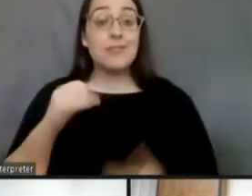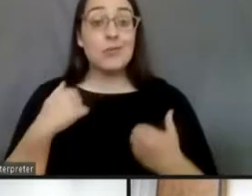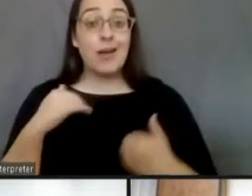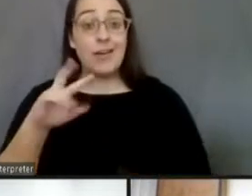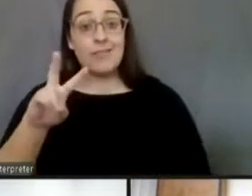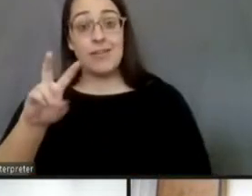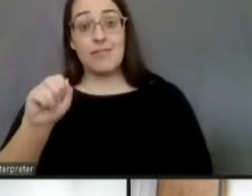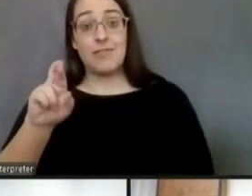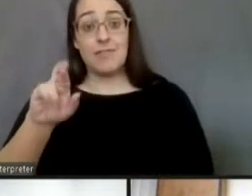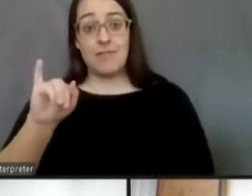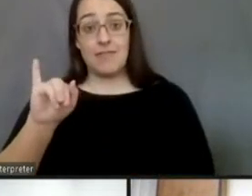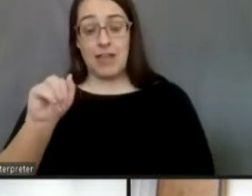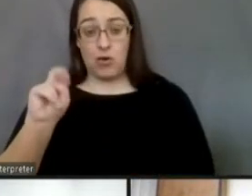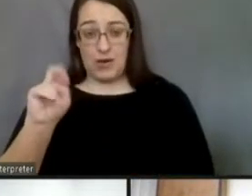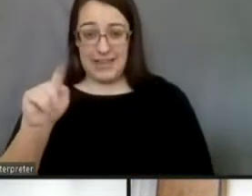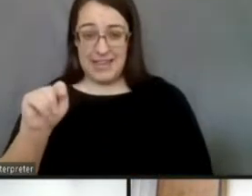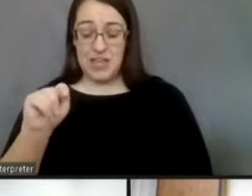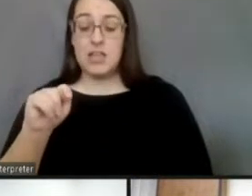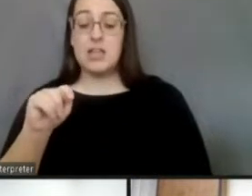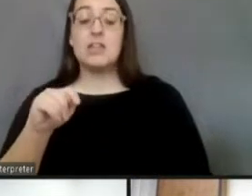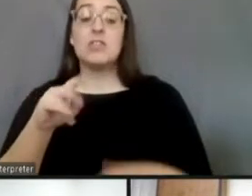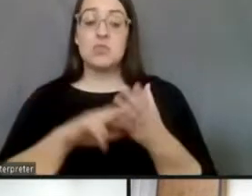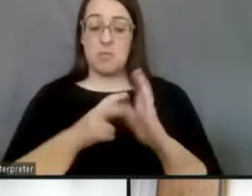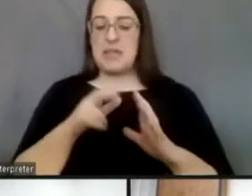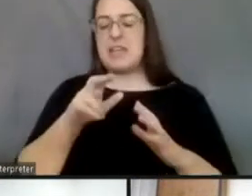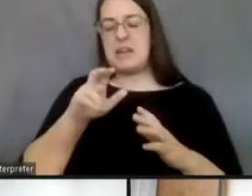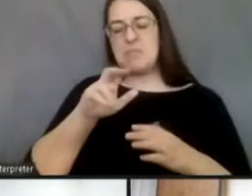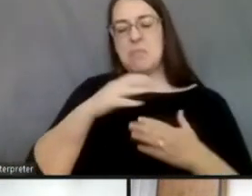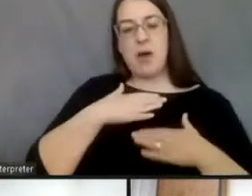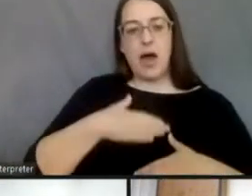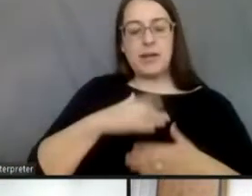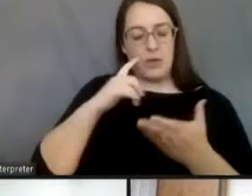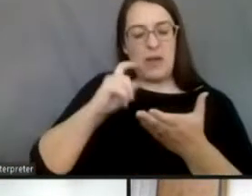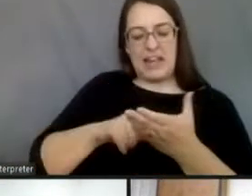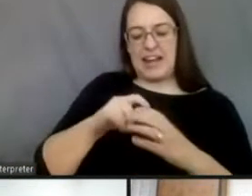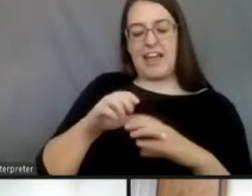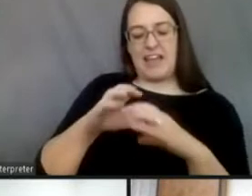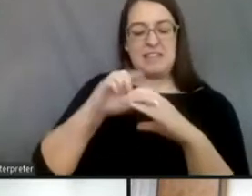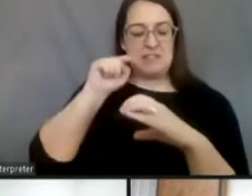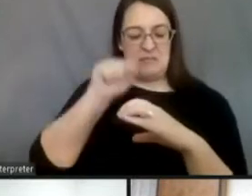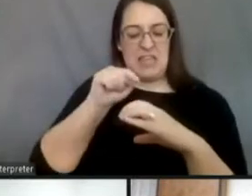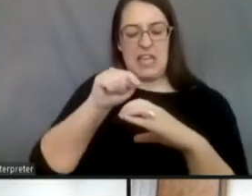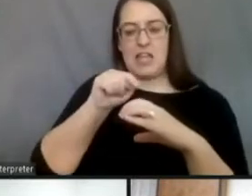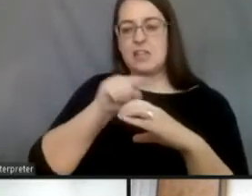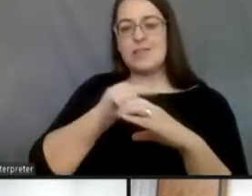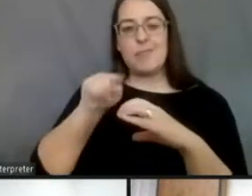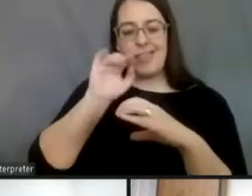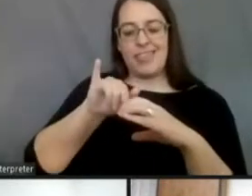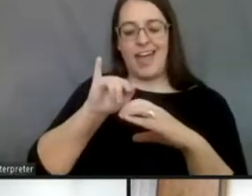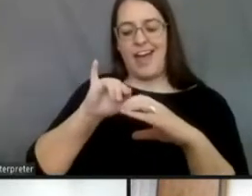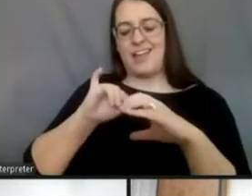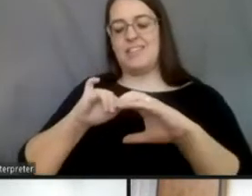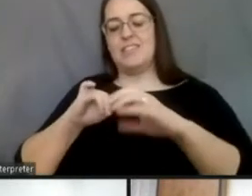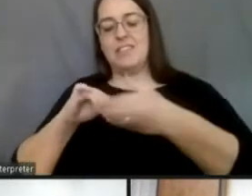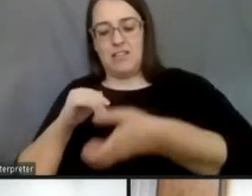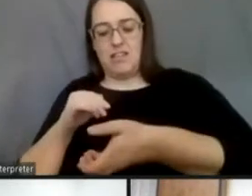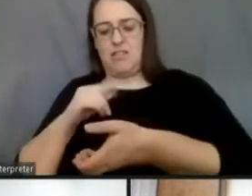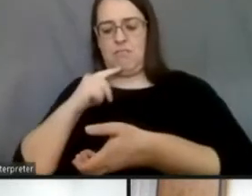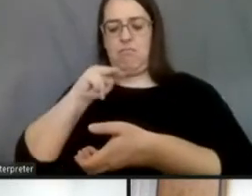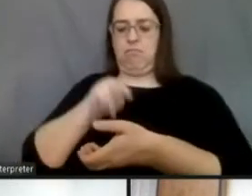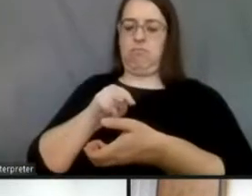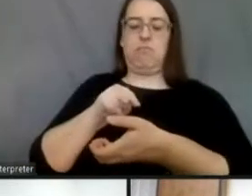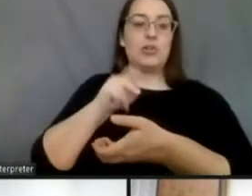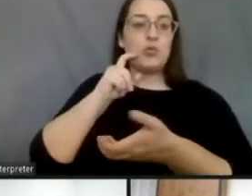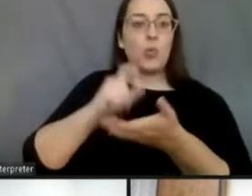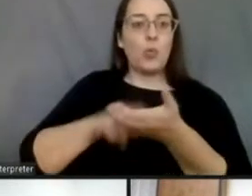variant, so now that corner that the immune system used to raise an antibody now gets tucked into the inner part of the protein, then those antibodies